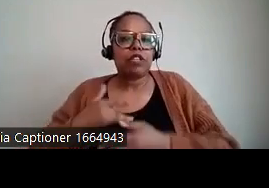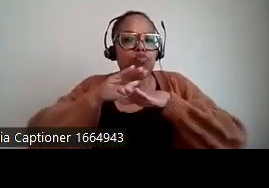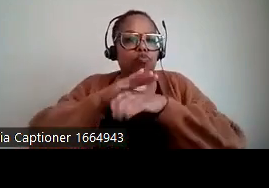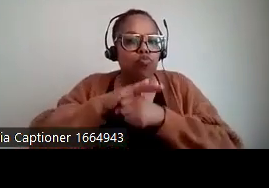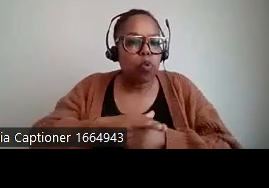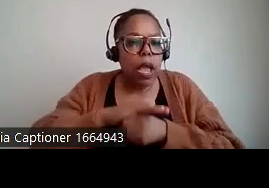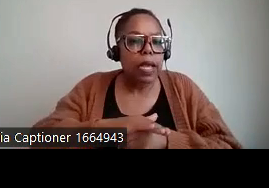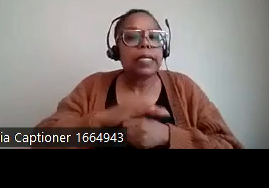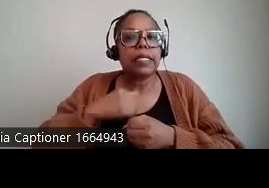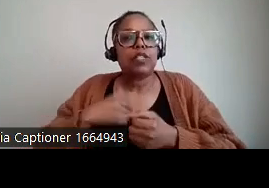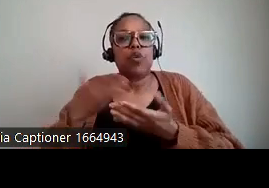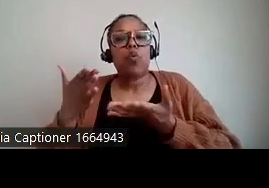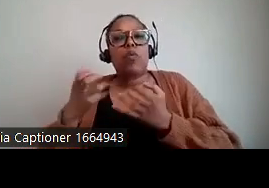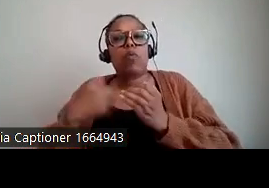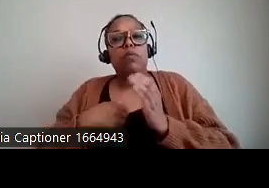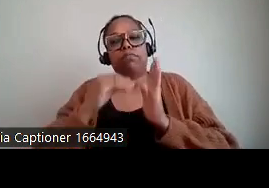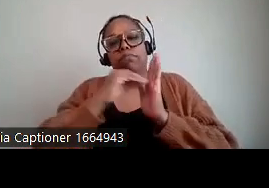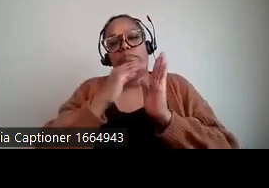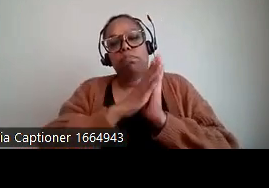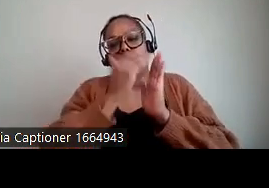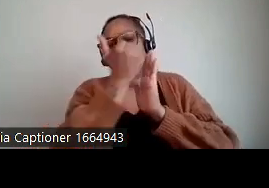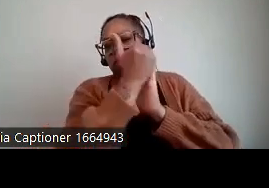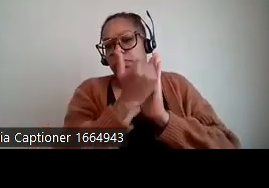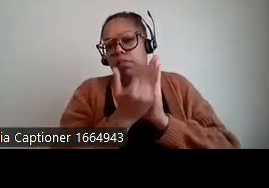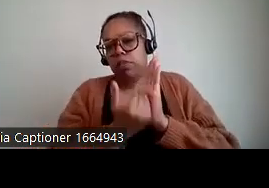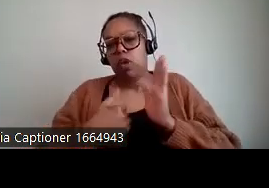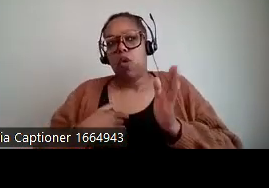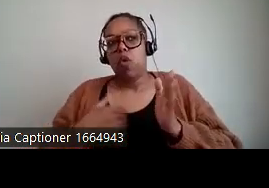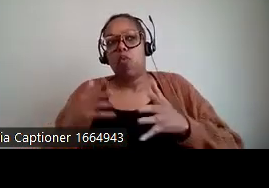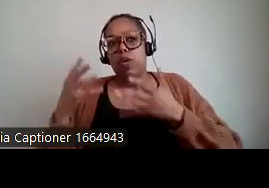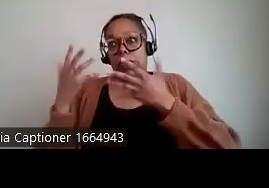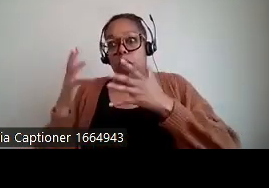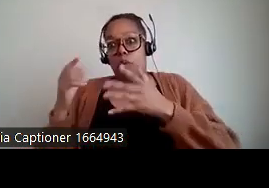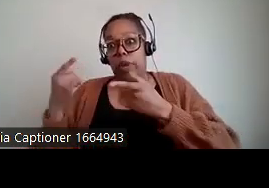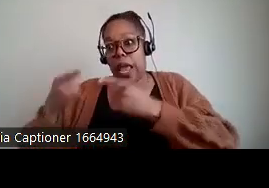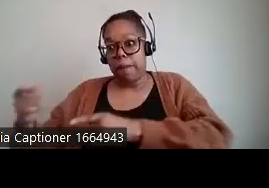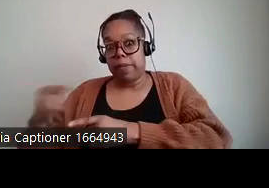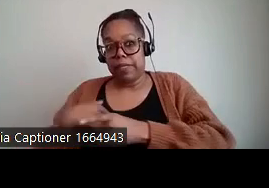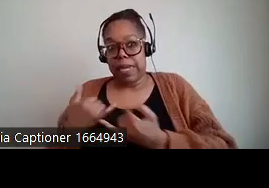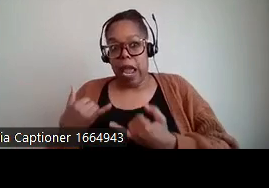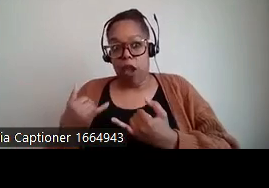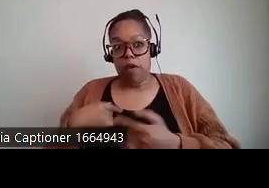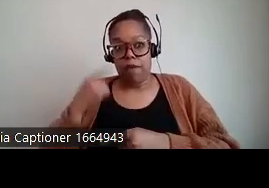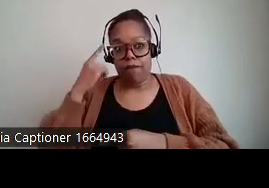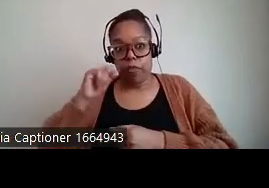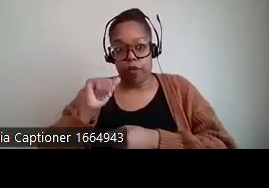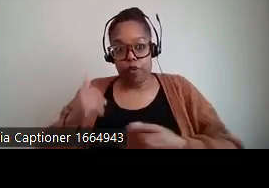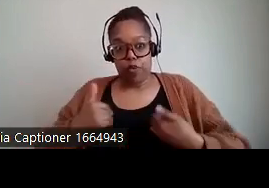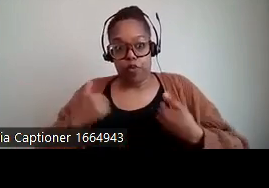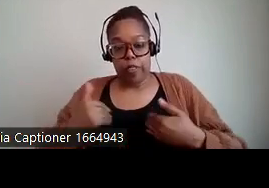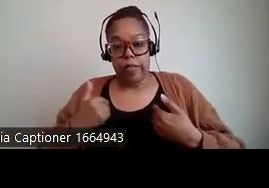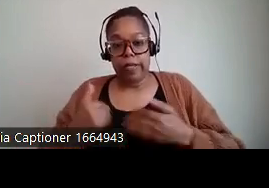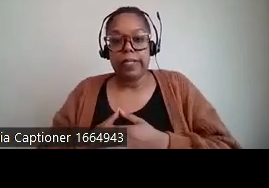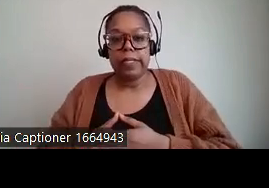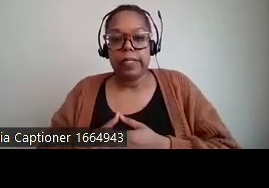the things that are already in place for the youth, for the family. And then we also want to brainstorm together some other ideas